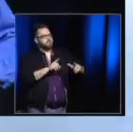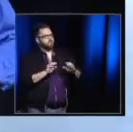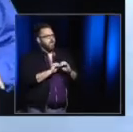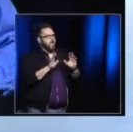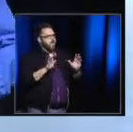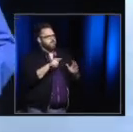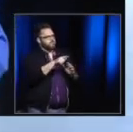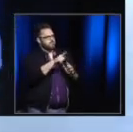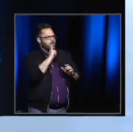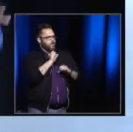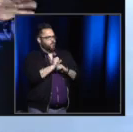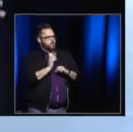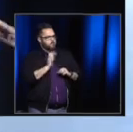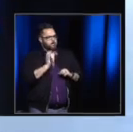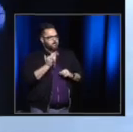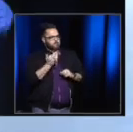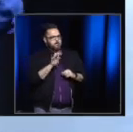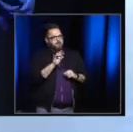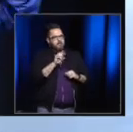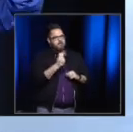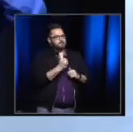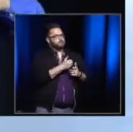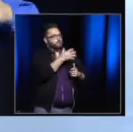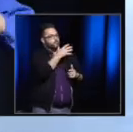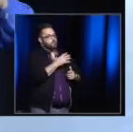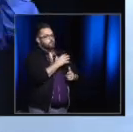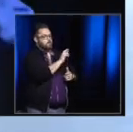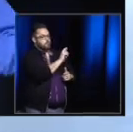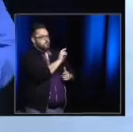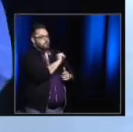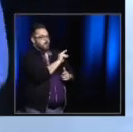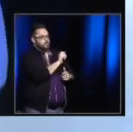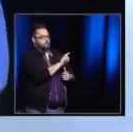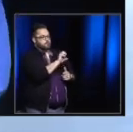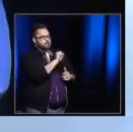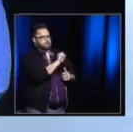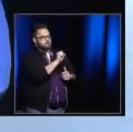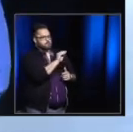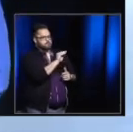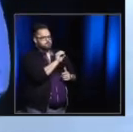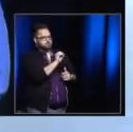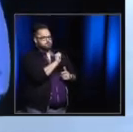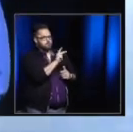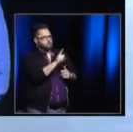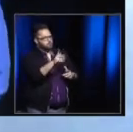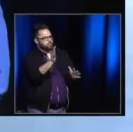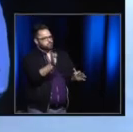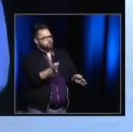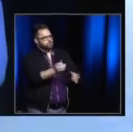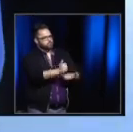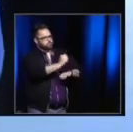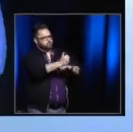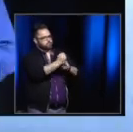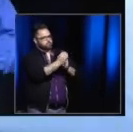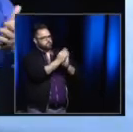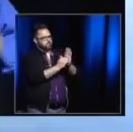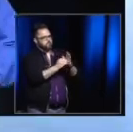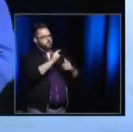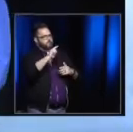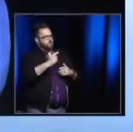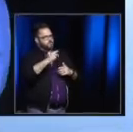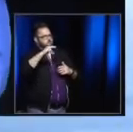were in the 1980s. Rachel Smoker discovered the first and second level associations. This is video she took